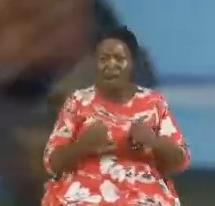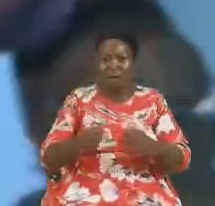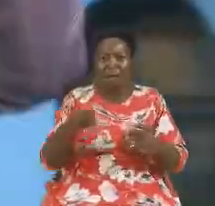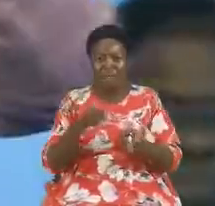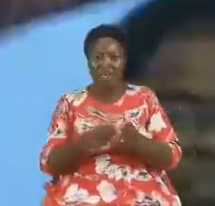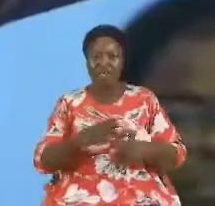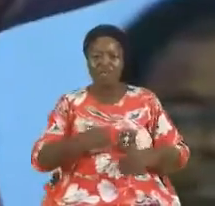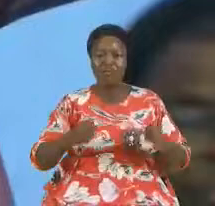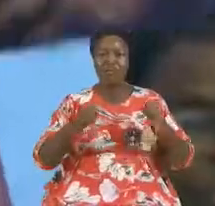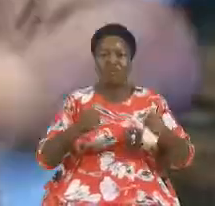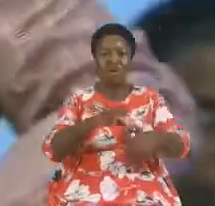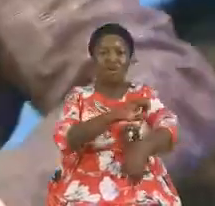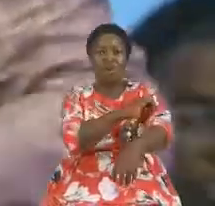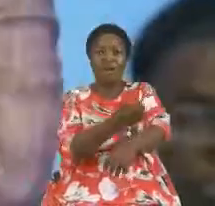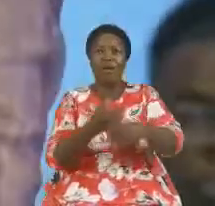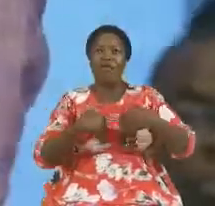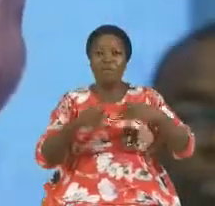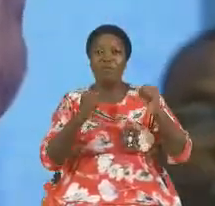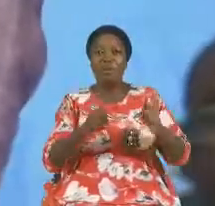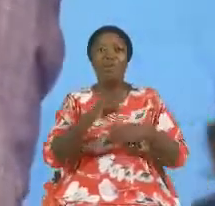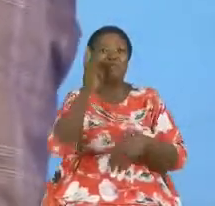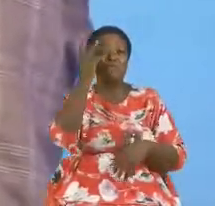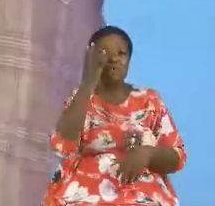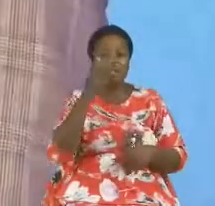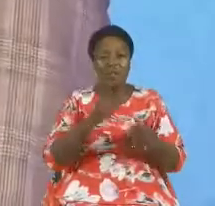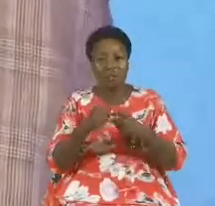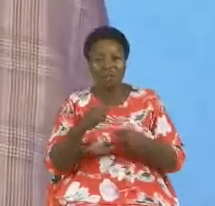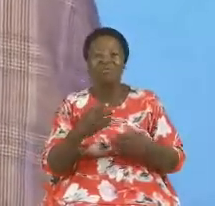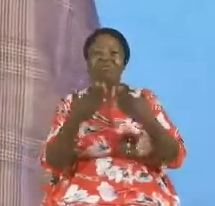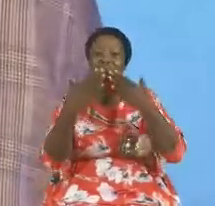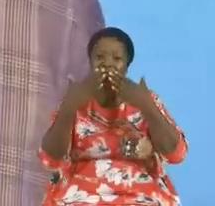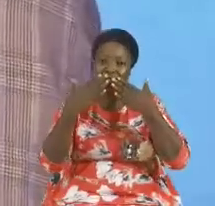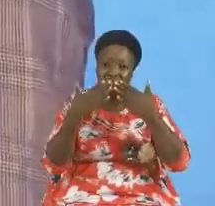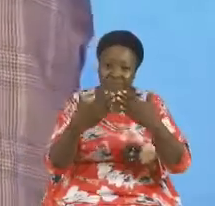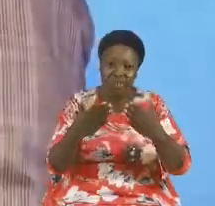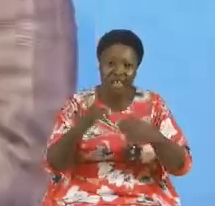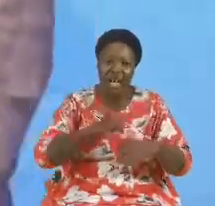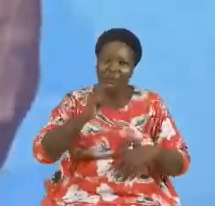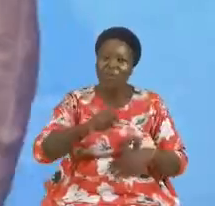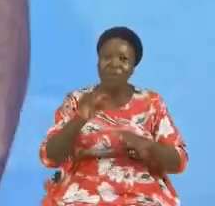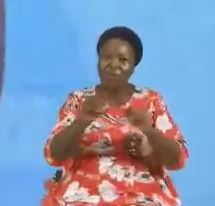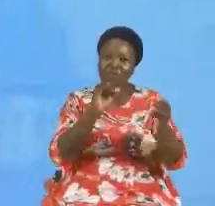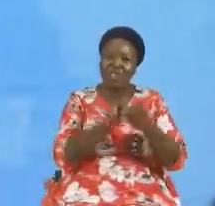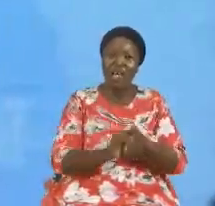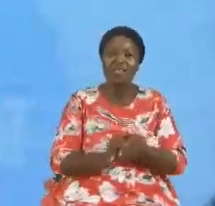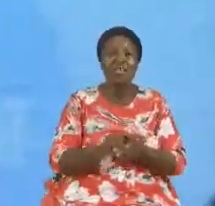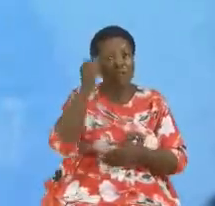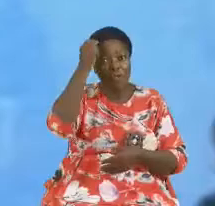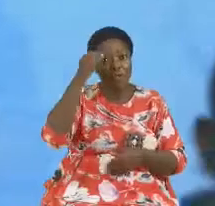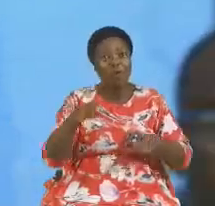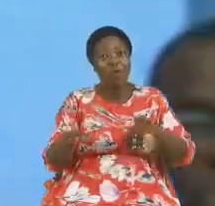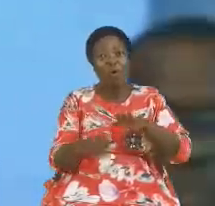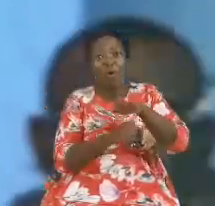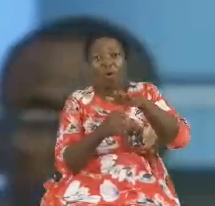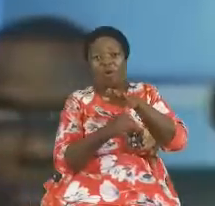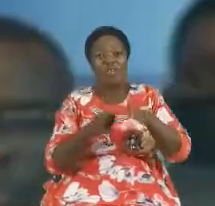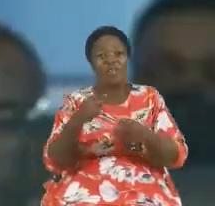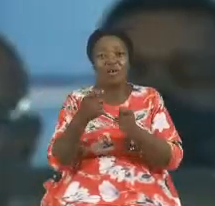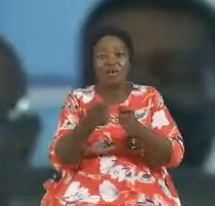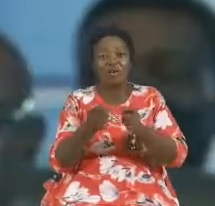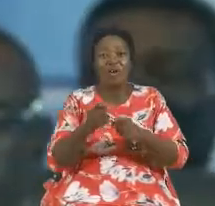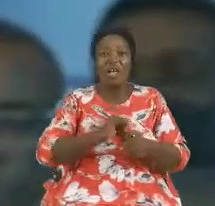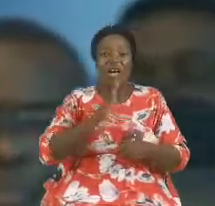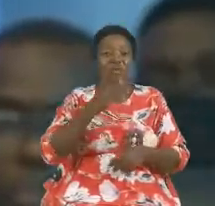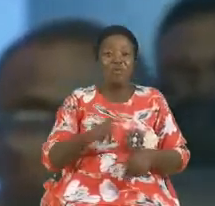you'll come back alive and you will have the power of champagne. I said, thank you. I must put that